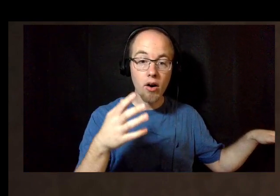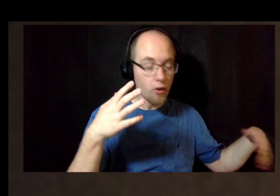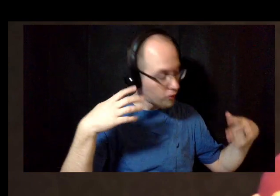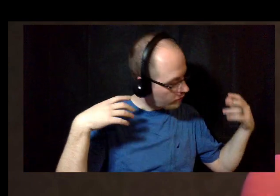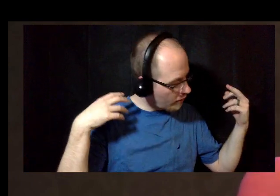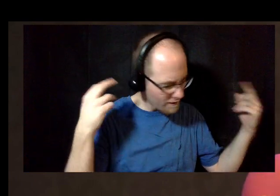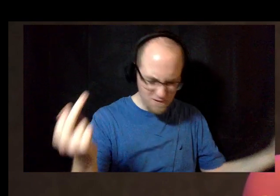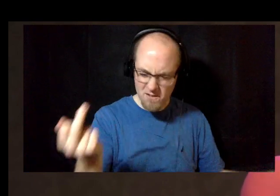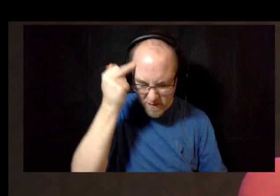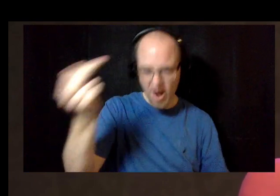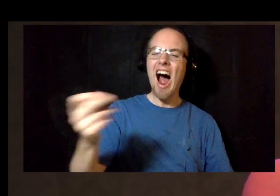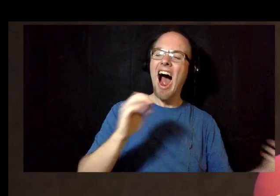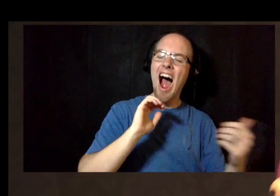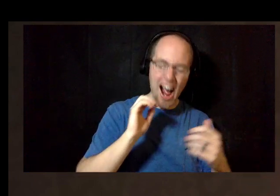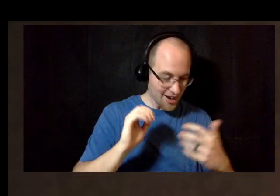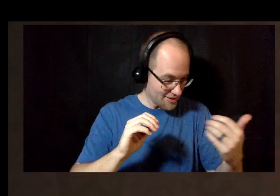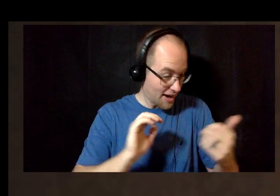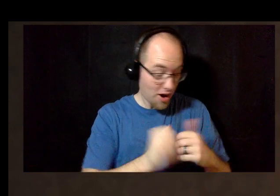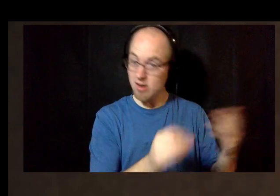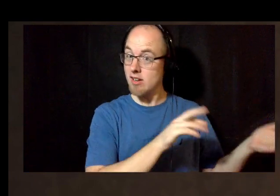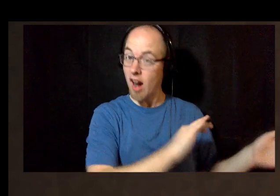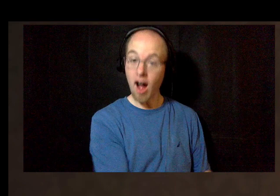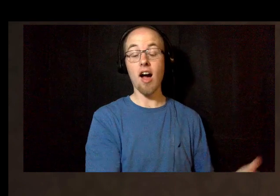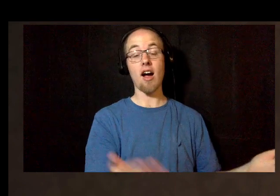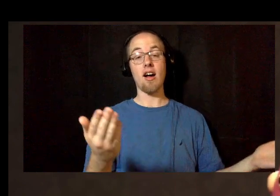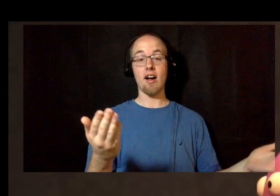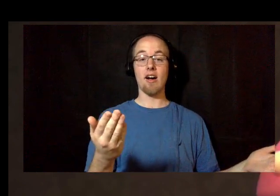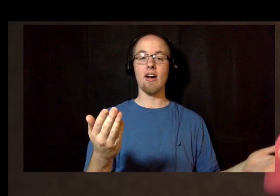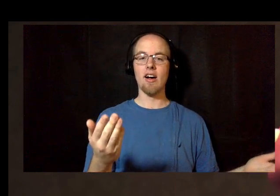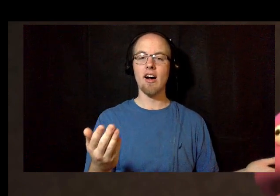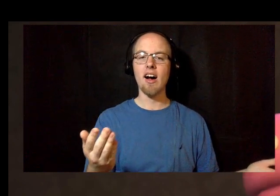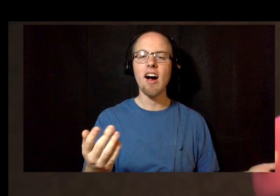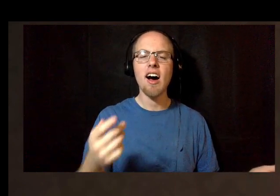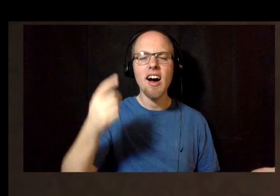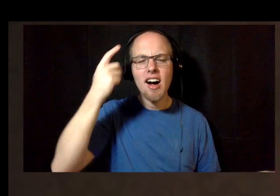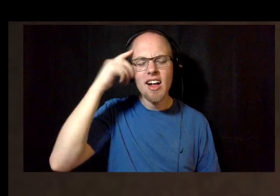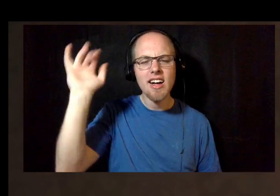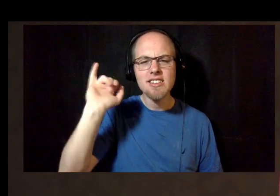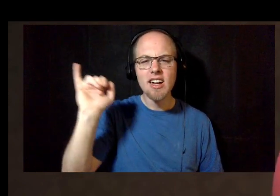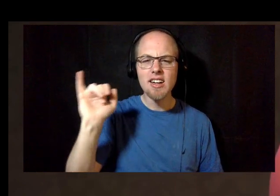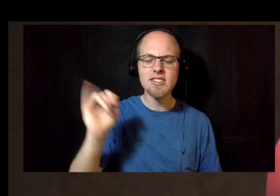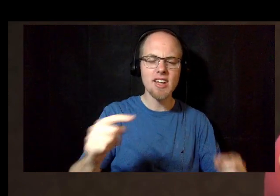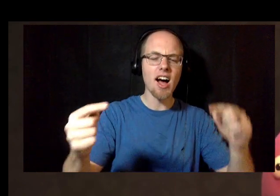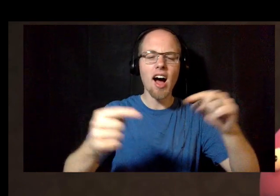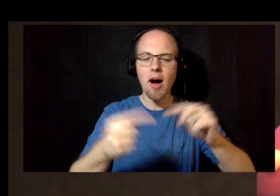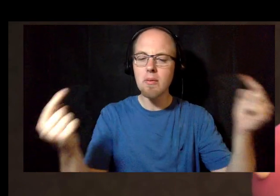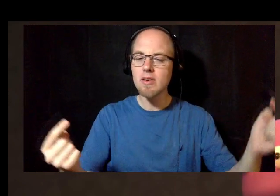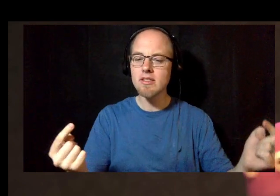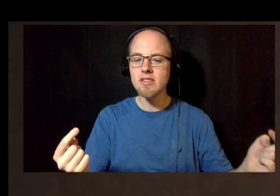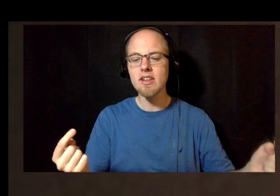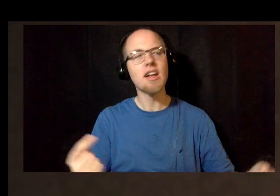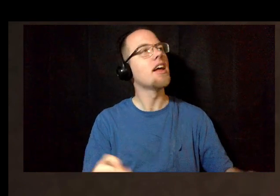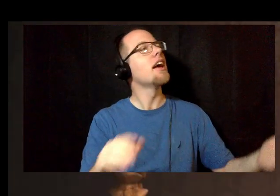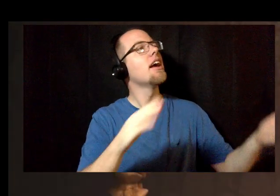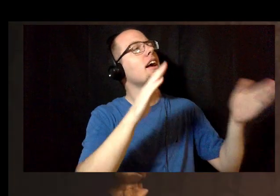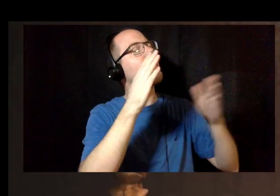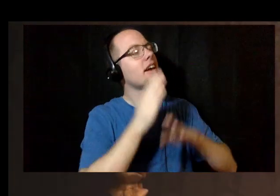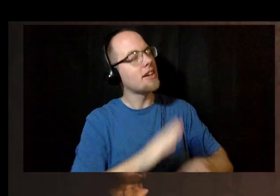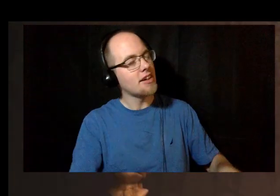to go! It's pretty much the polar opposite of he died peacefully in his sleep, isn't